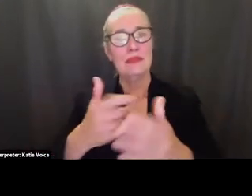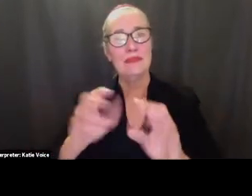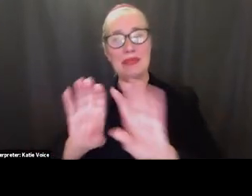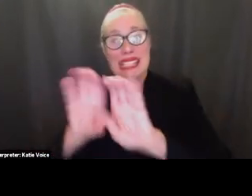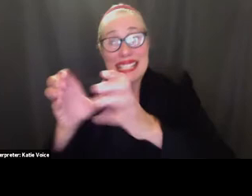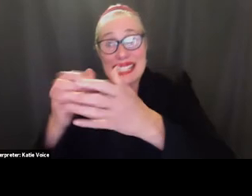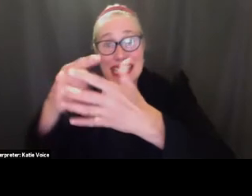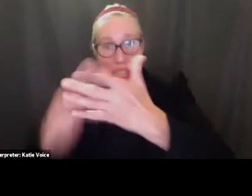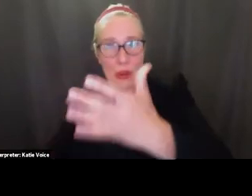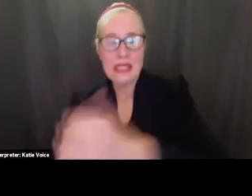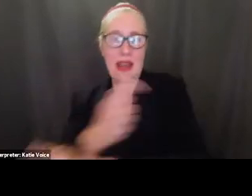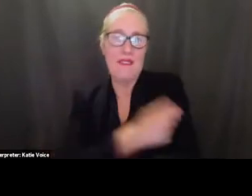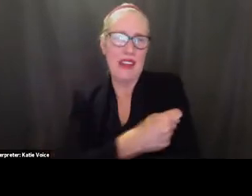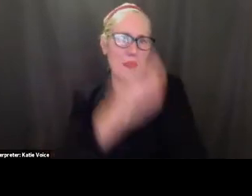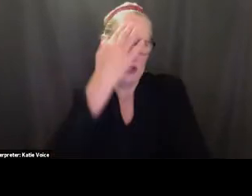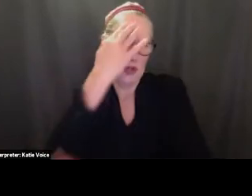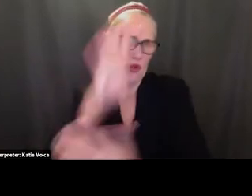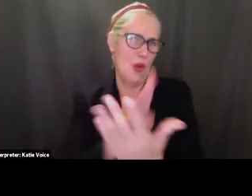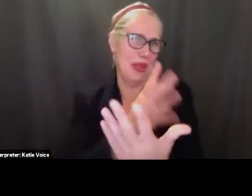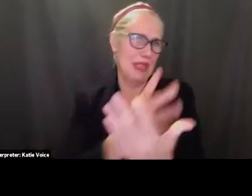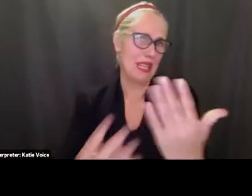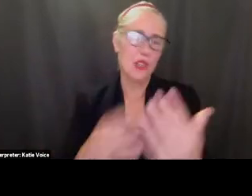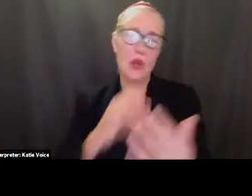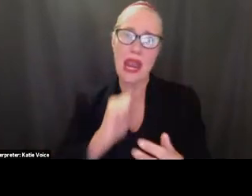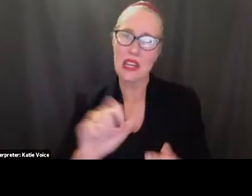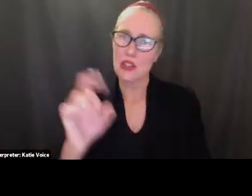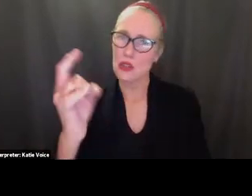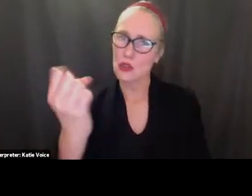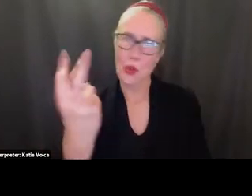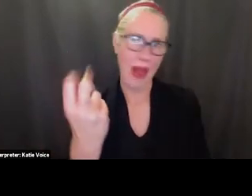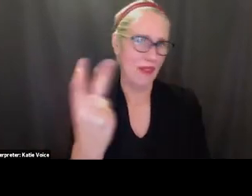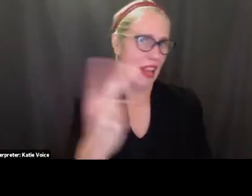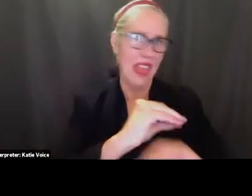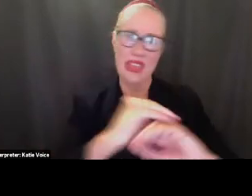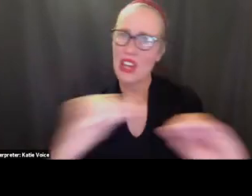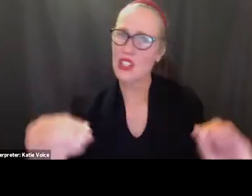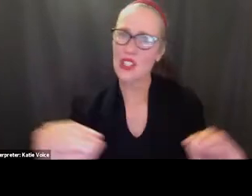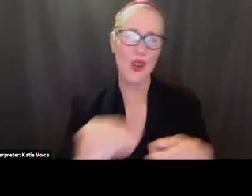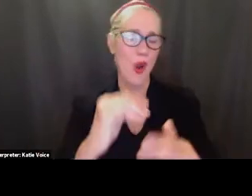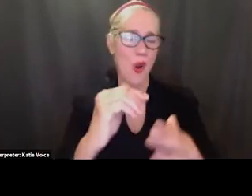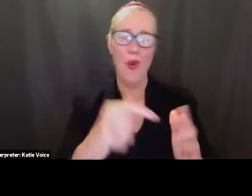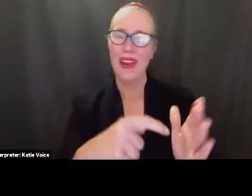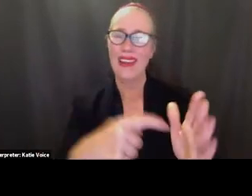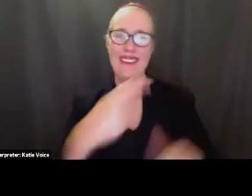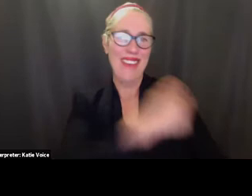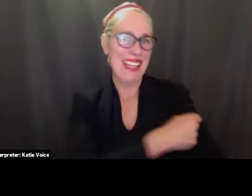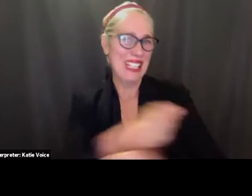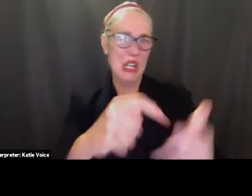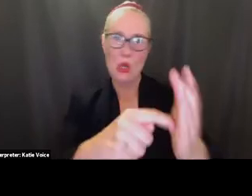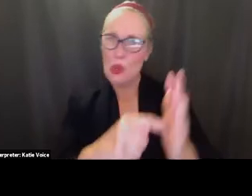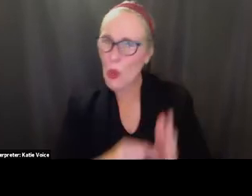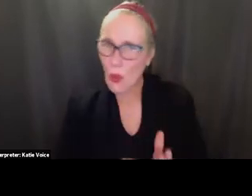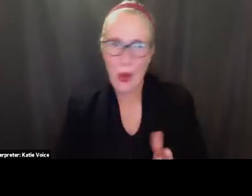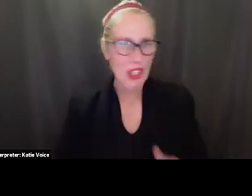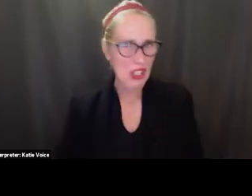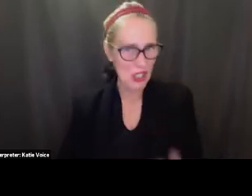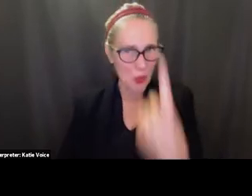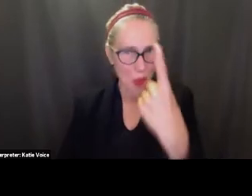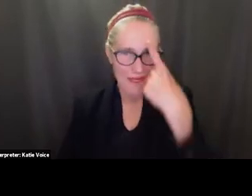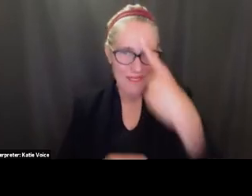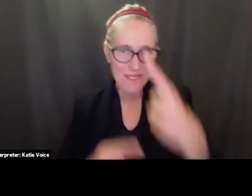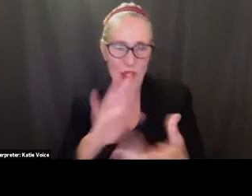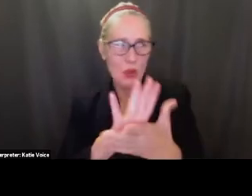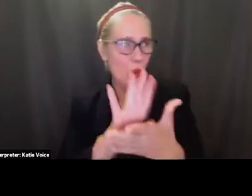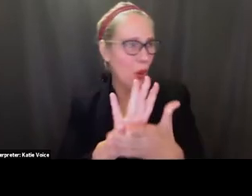guys know the vaccine schedule at age 12 there is no series that is due it's just one for school which i believe is the